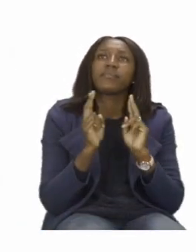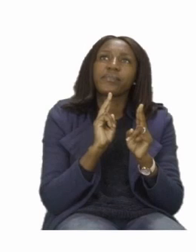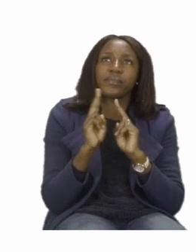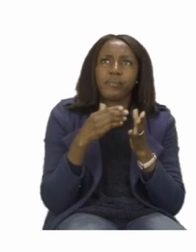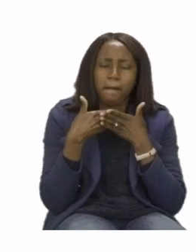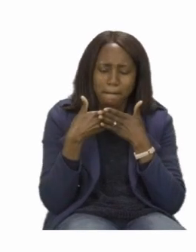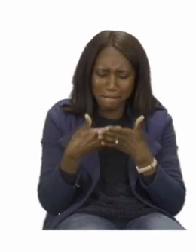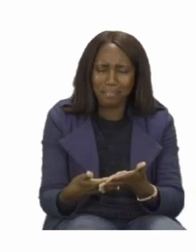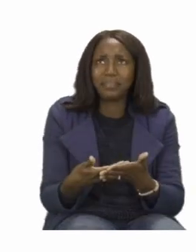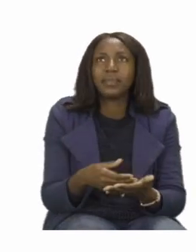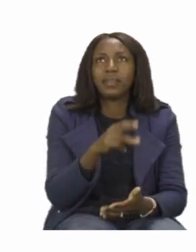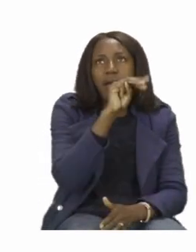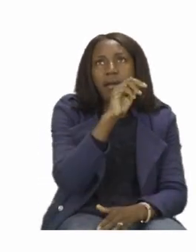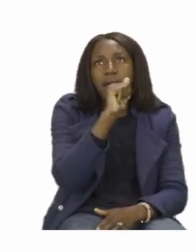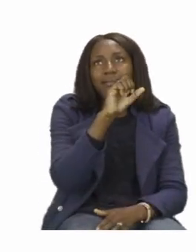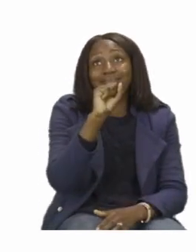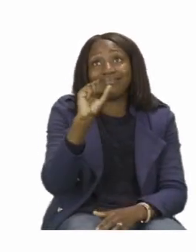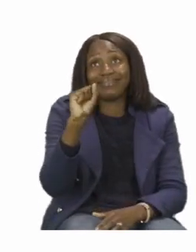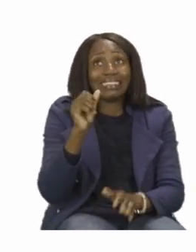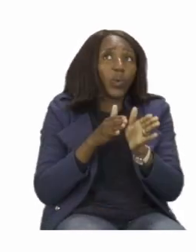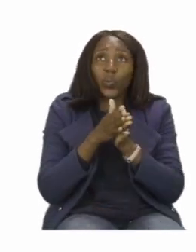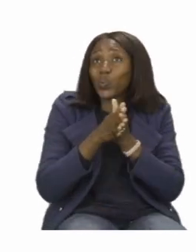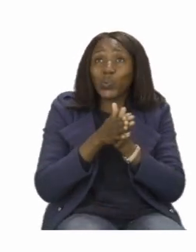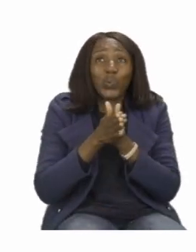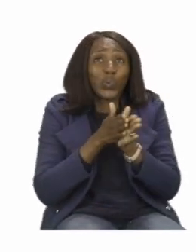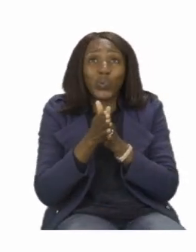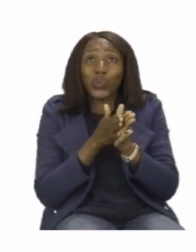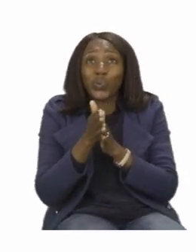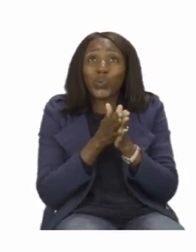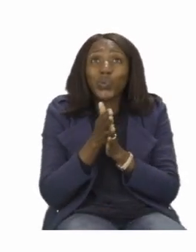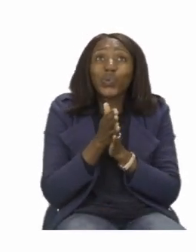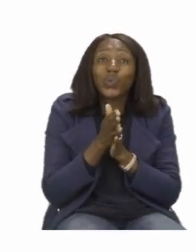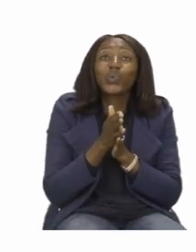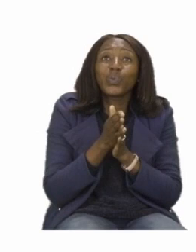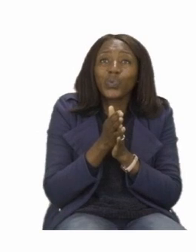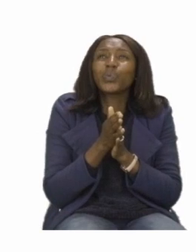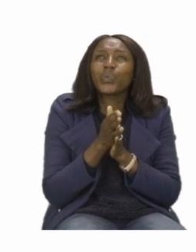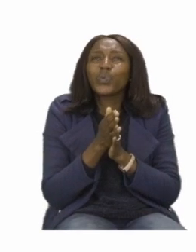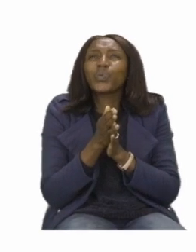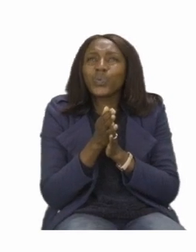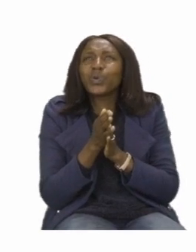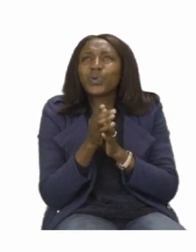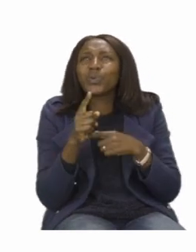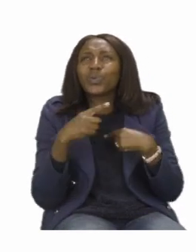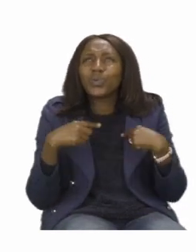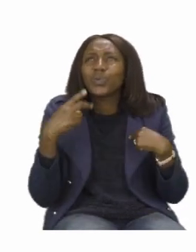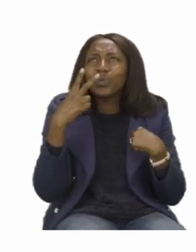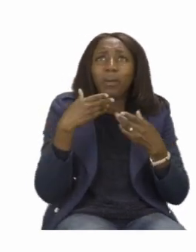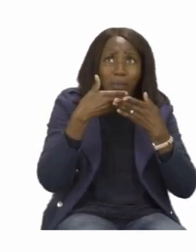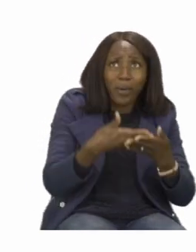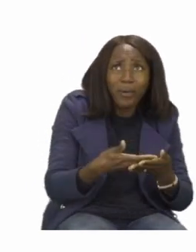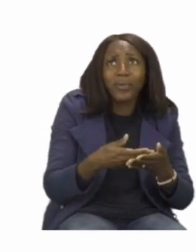doing maths. Now this one is very exciting because we have to fill in the blanks with either heavier